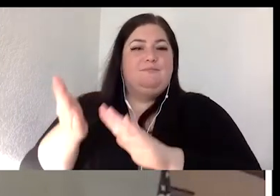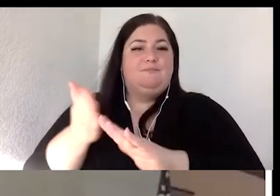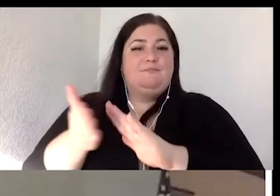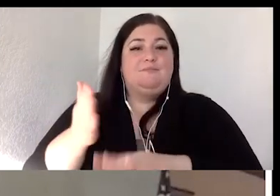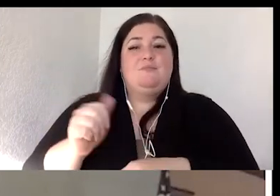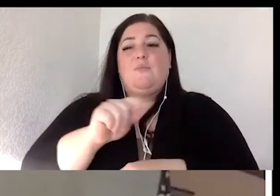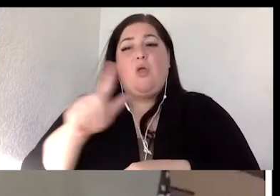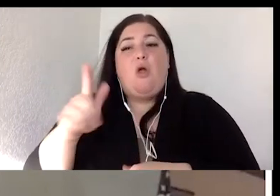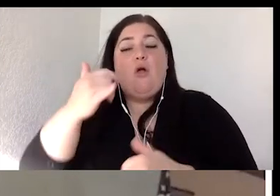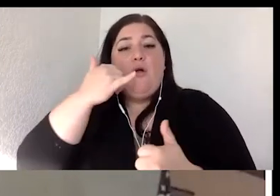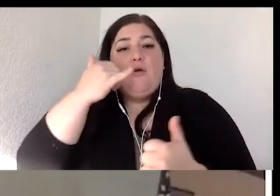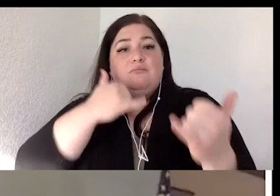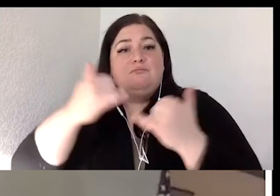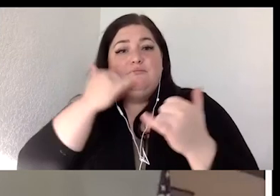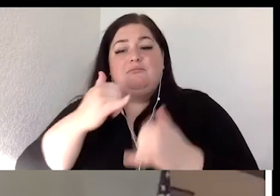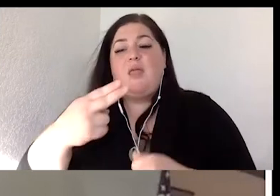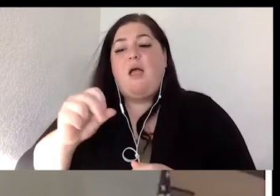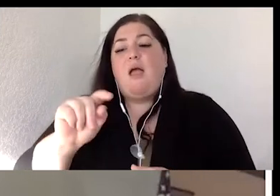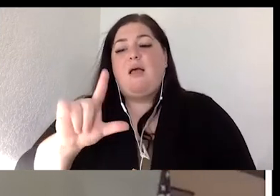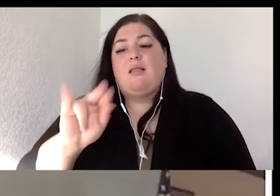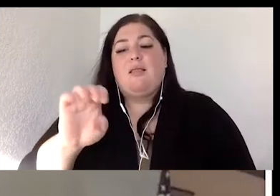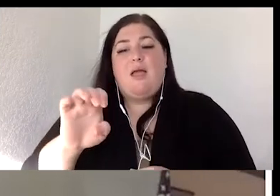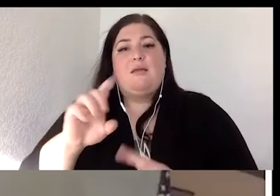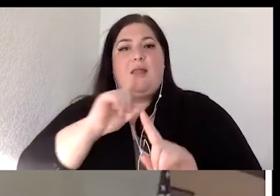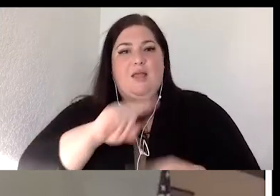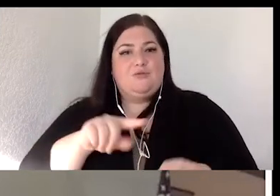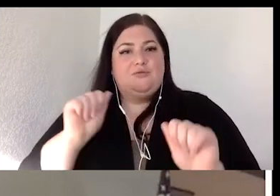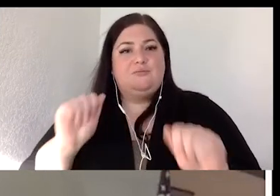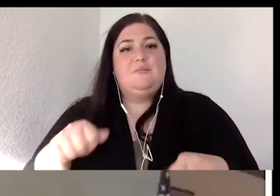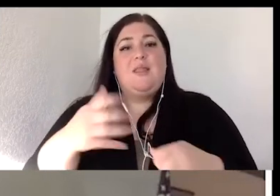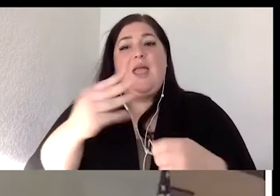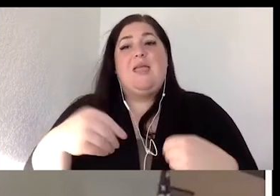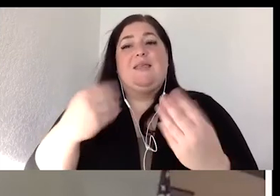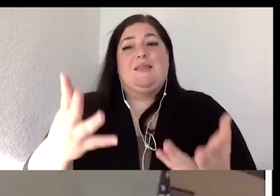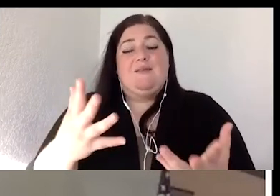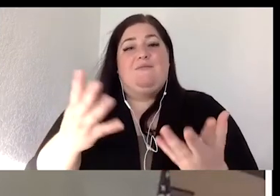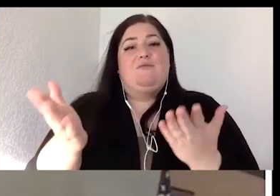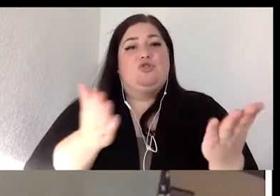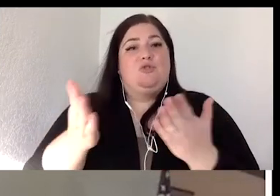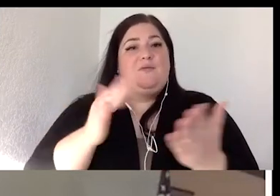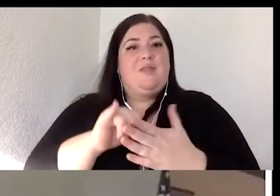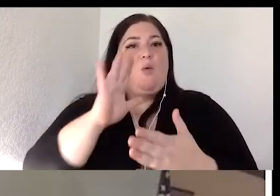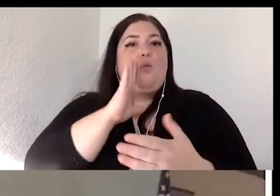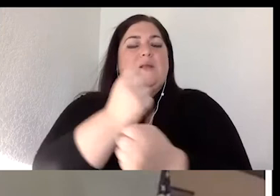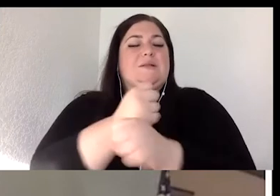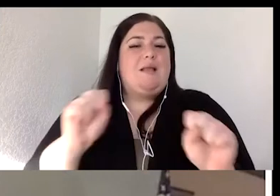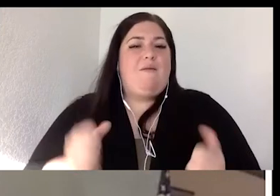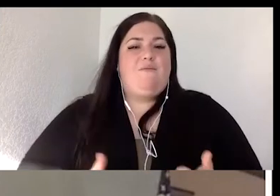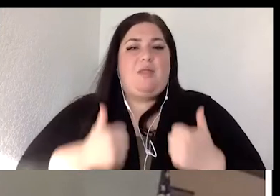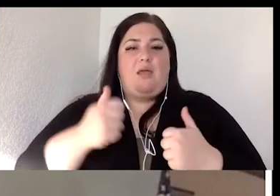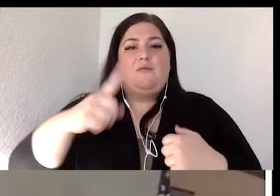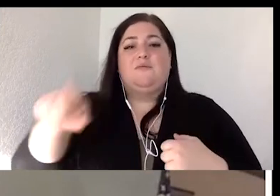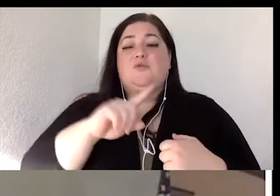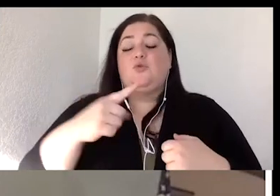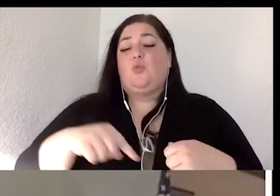Hotlines answered, and it provides life-saving services to families in need. We could not do this